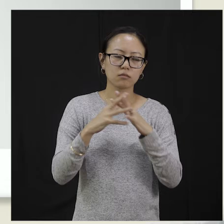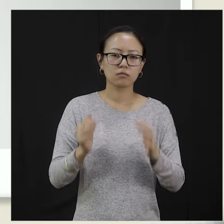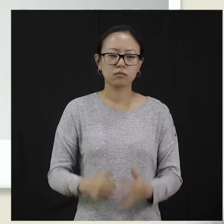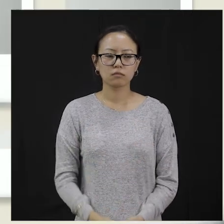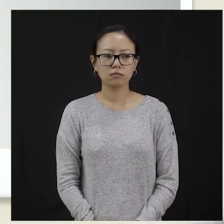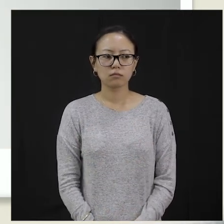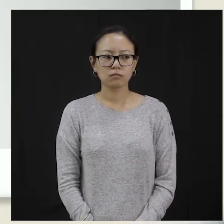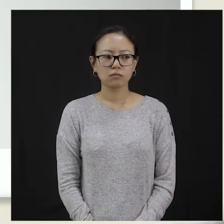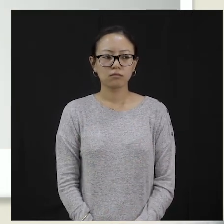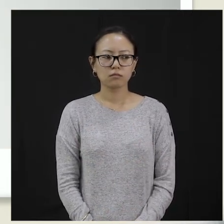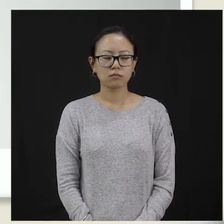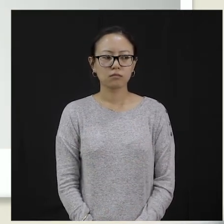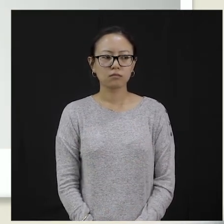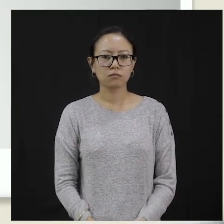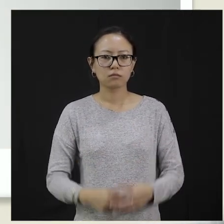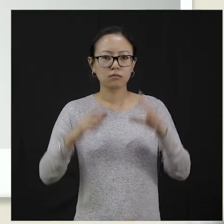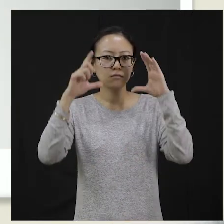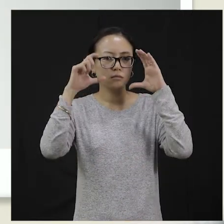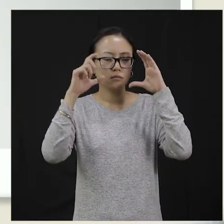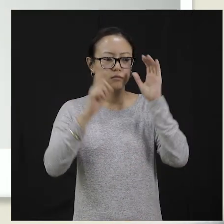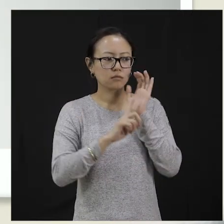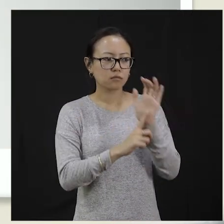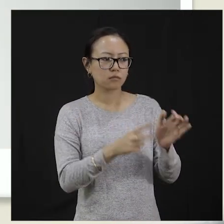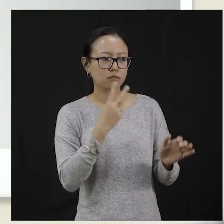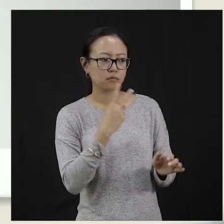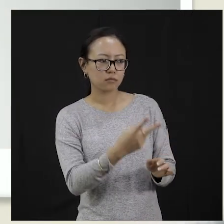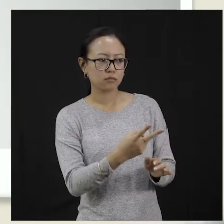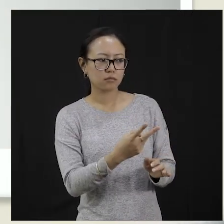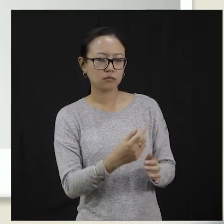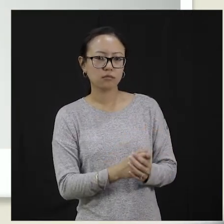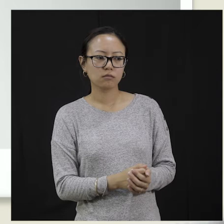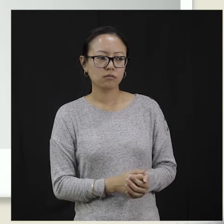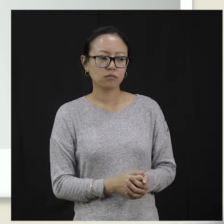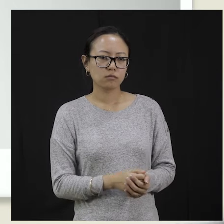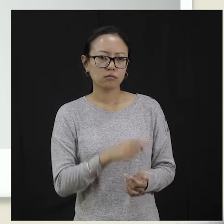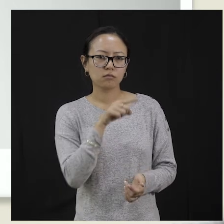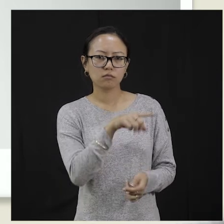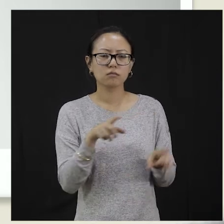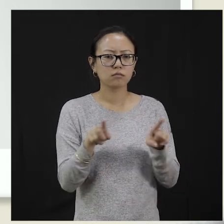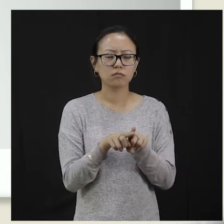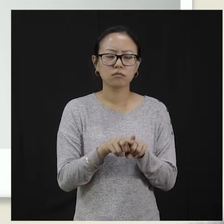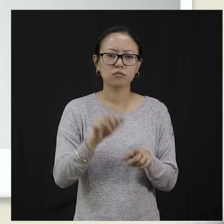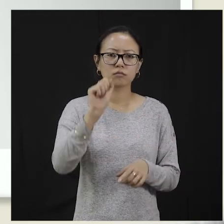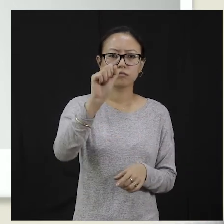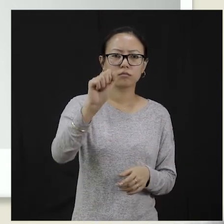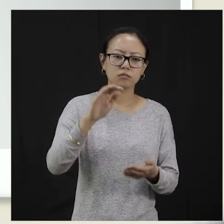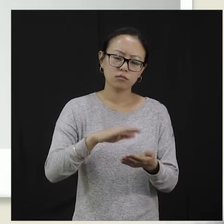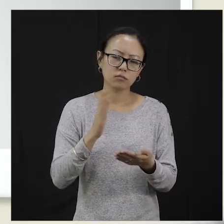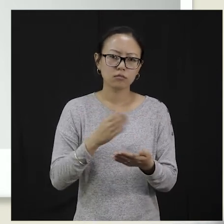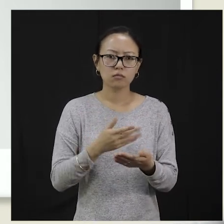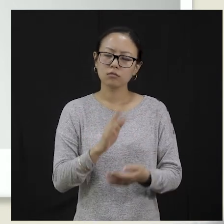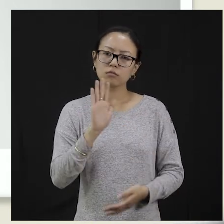Okay. Then, can you see this picture in your textbook? It's in page number 21. You can see